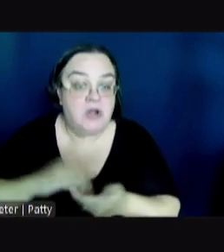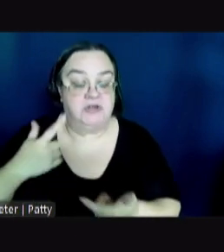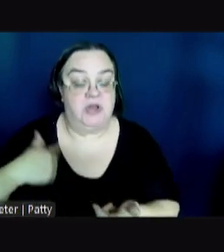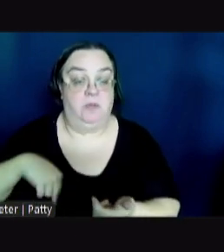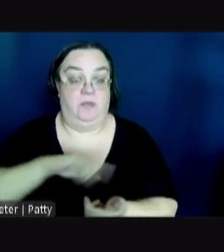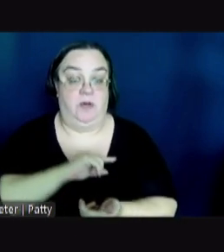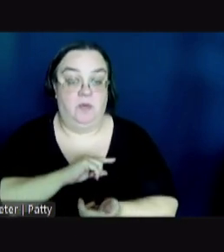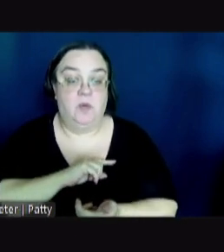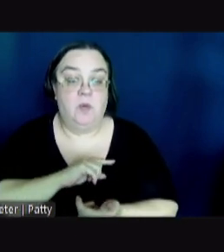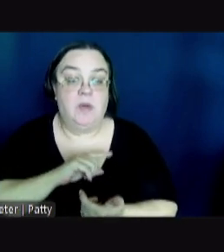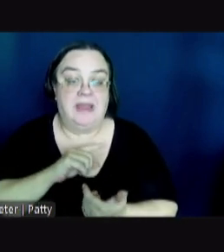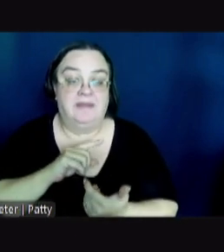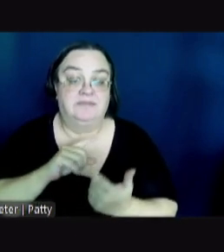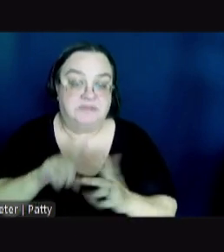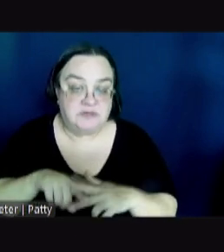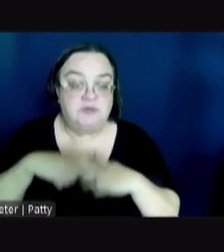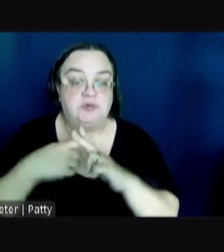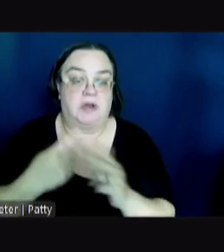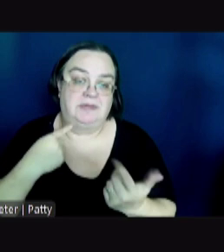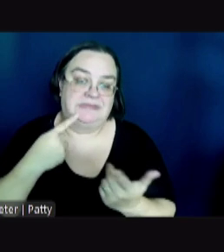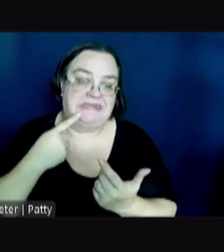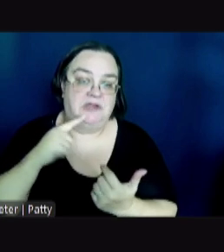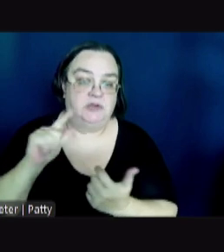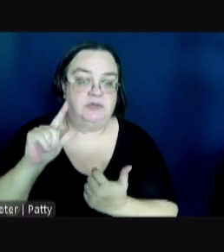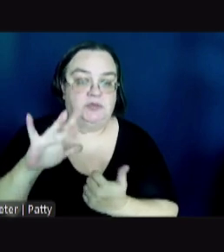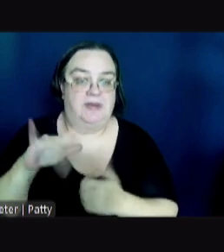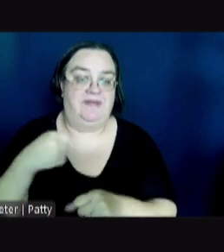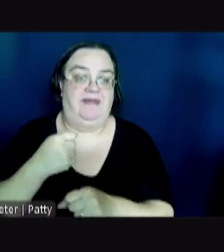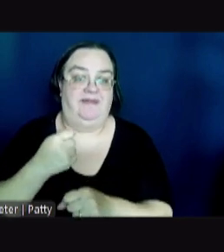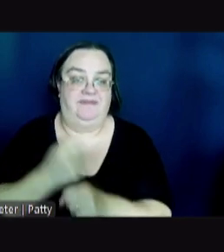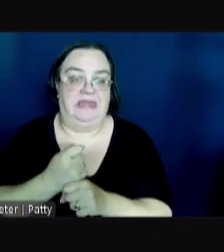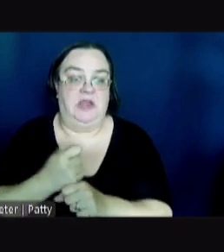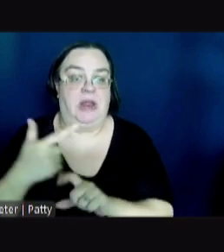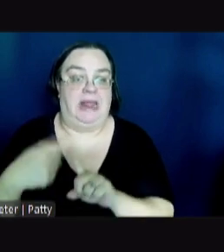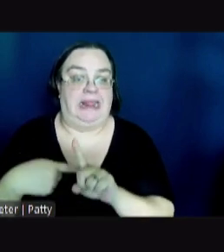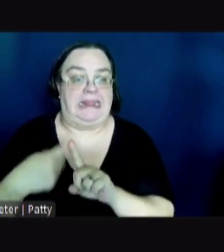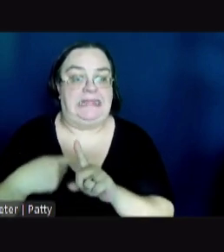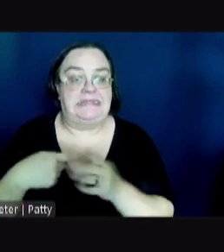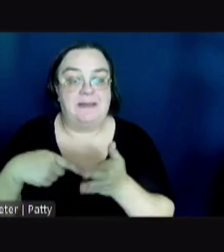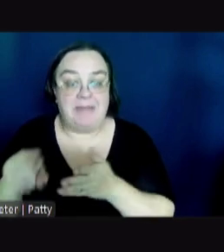4 sites where we've initiated the solar carport project.